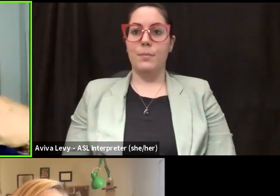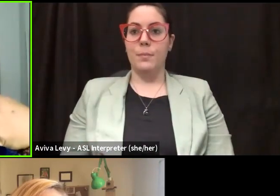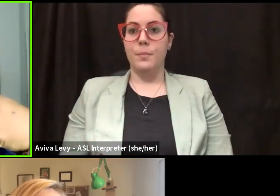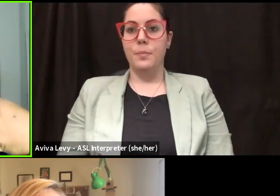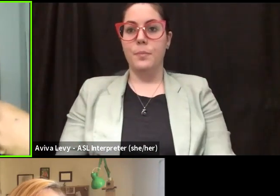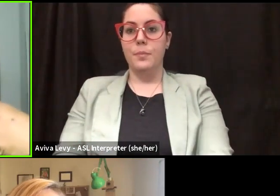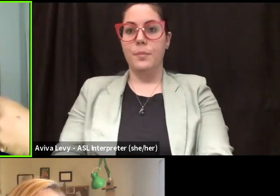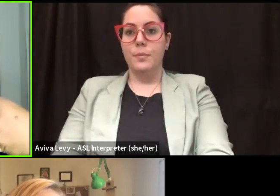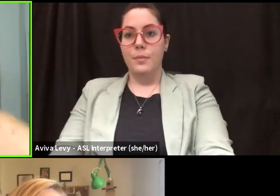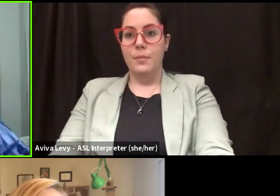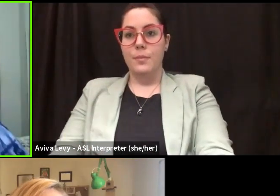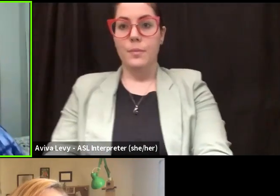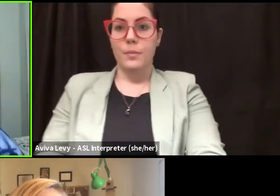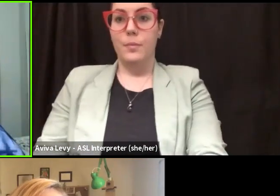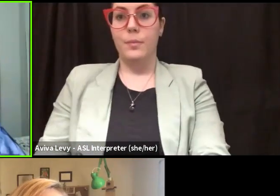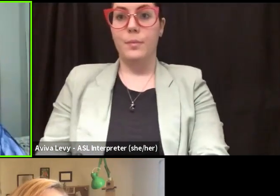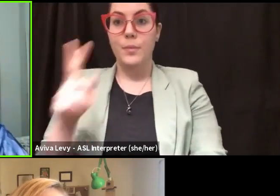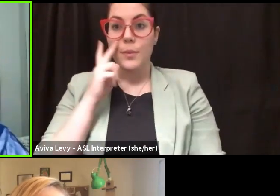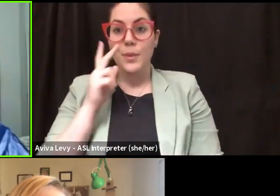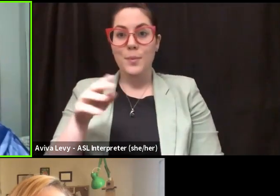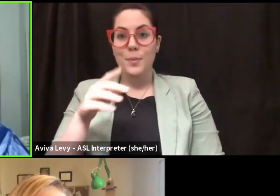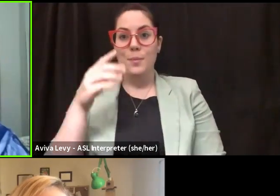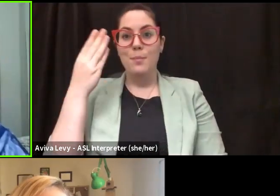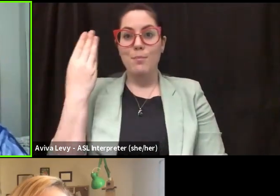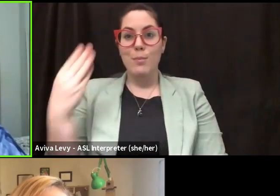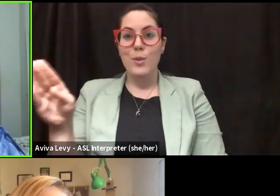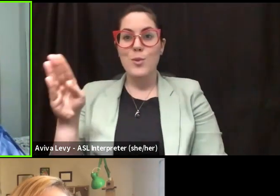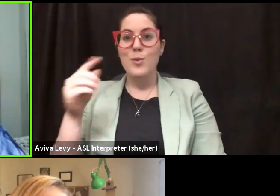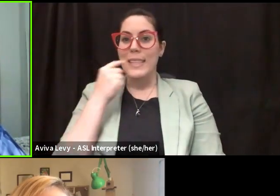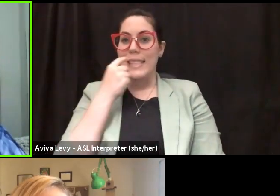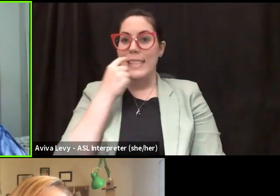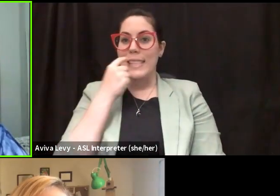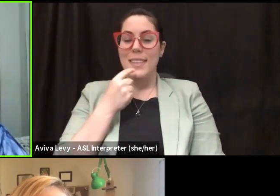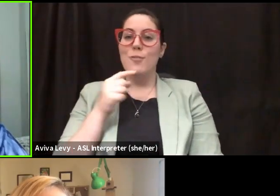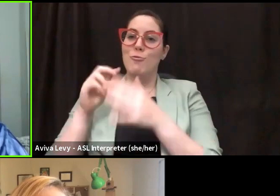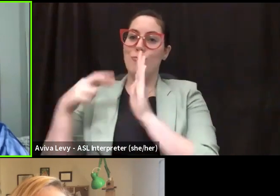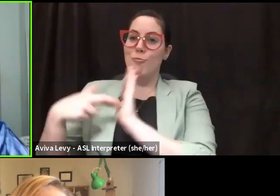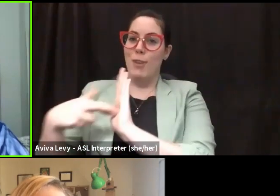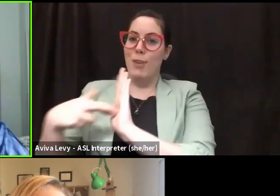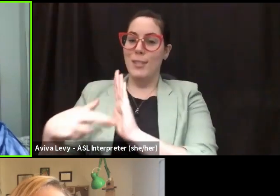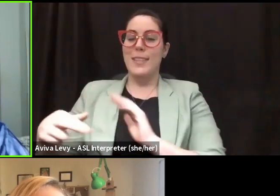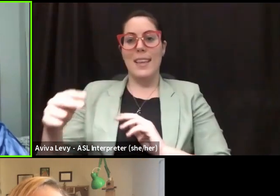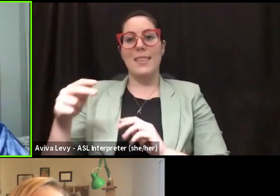I wear the blue lipstick in solidarity with our essential workers out there. So that's why my lips are blue.